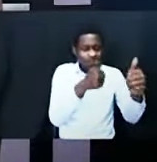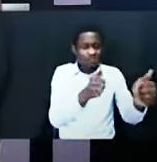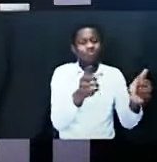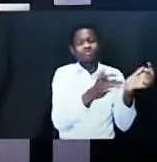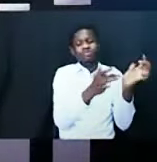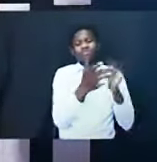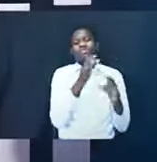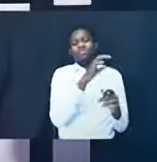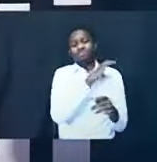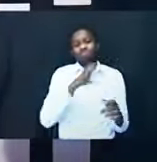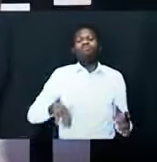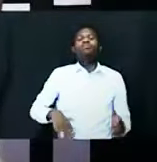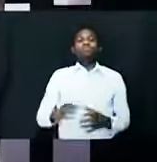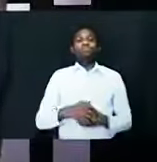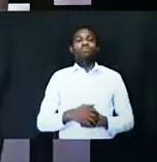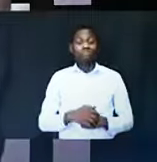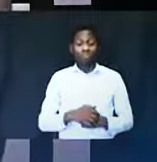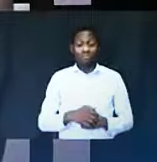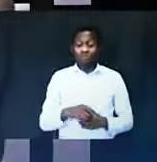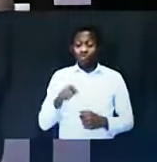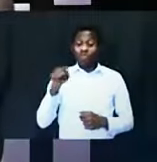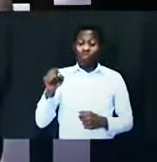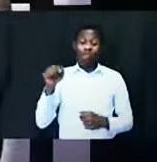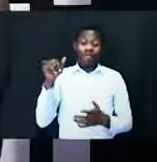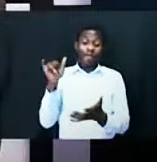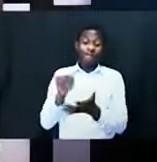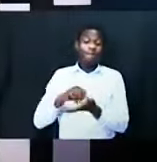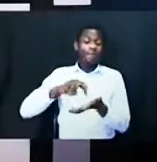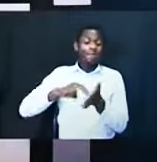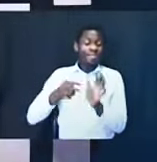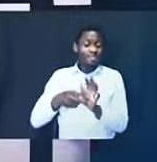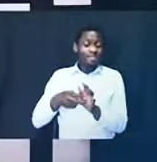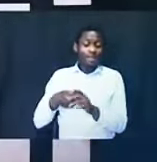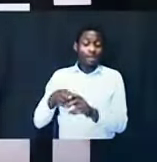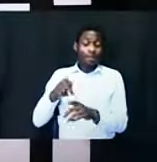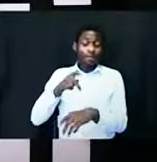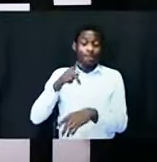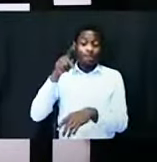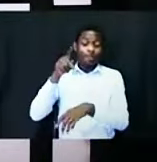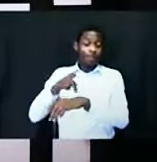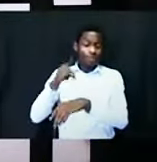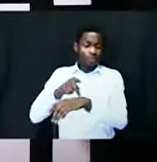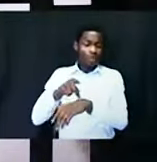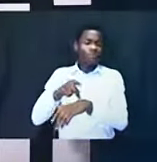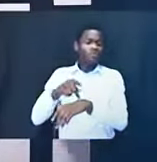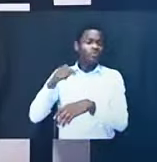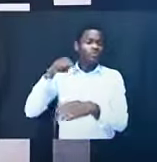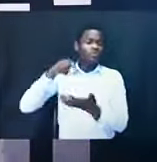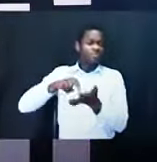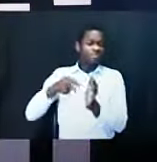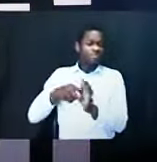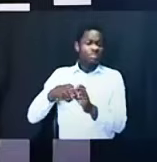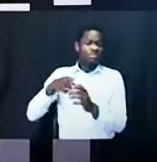Christ. But it gives us the impression that the Apostle Paul still have the model of Christ in